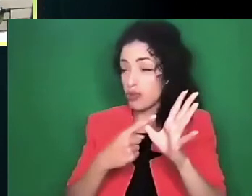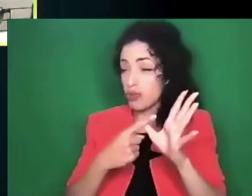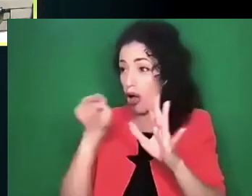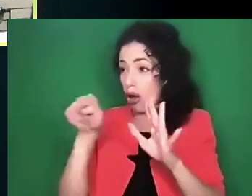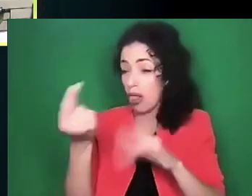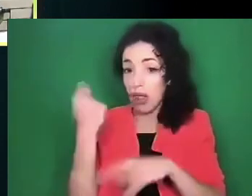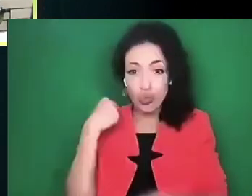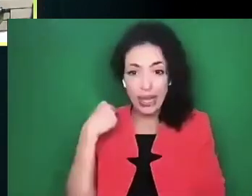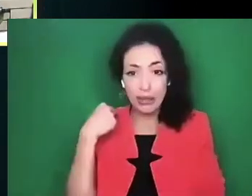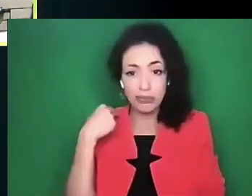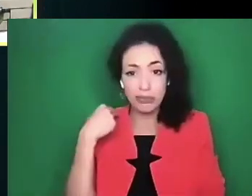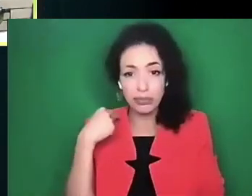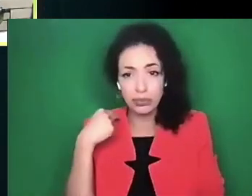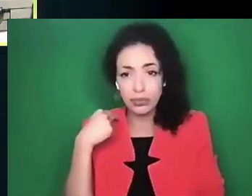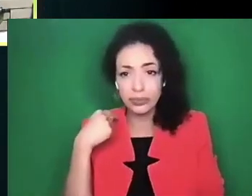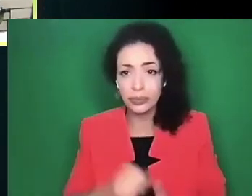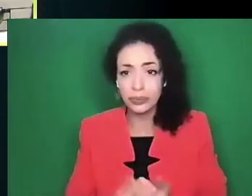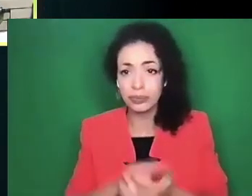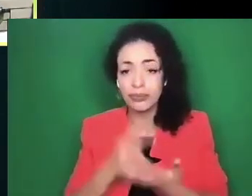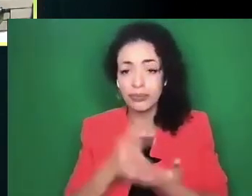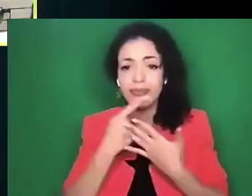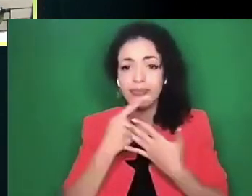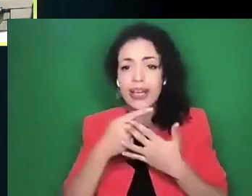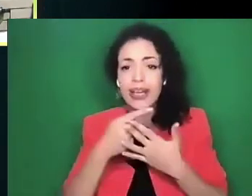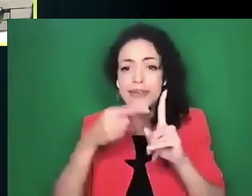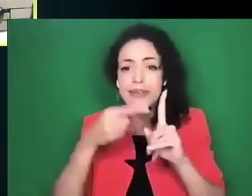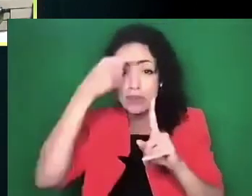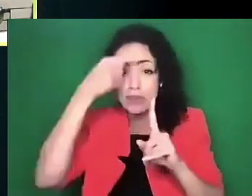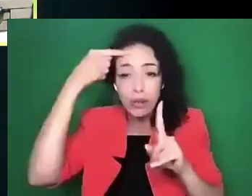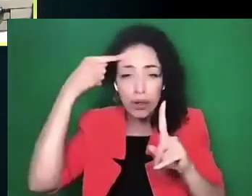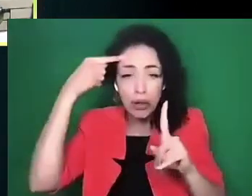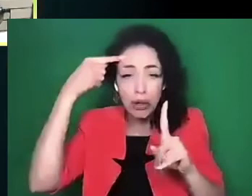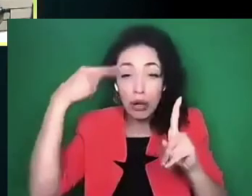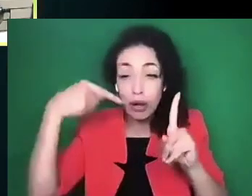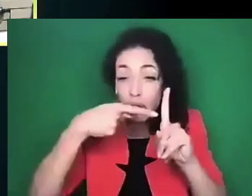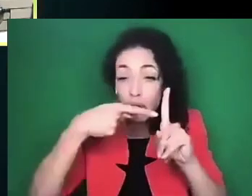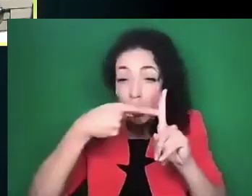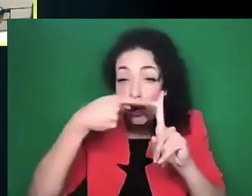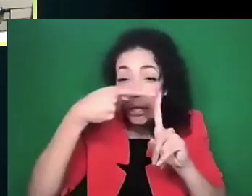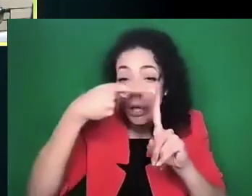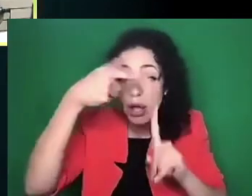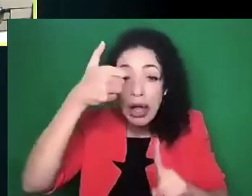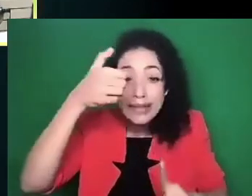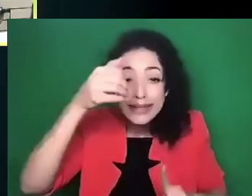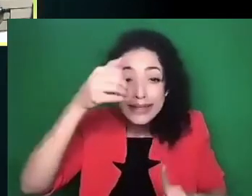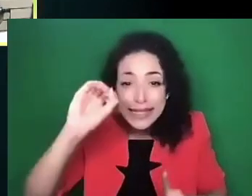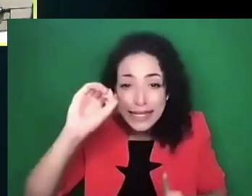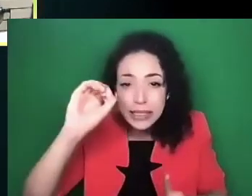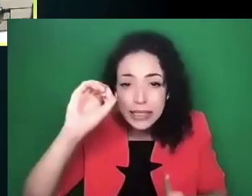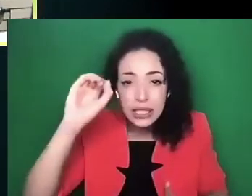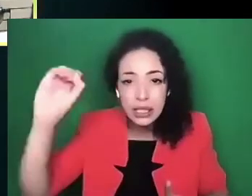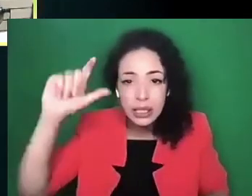know, in the shade. Wow. You know, we are in a very, it's a very real state